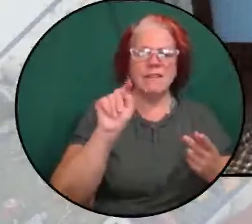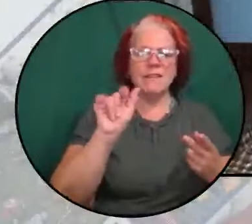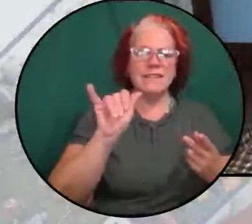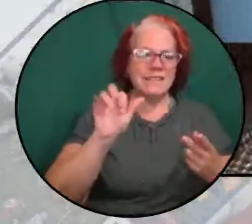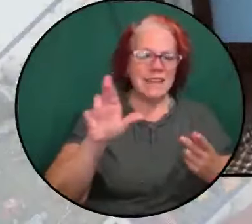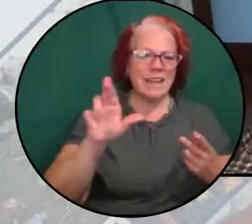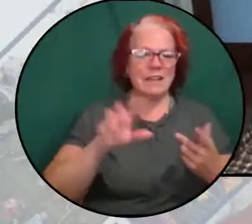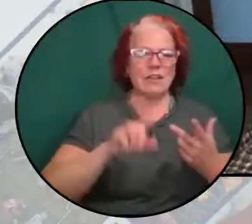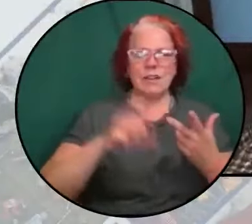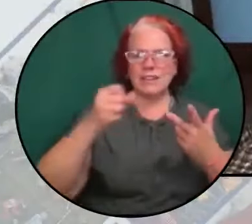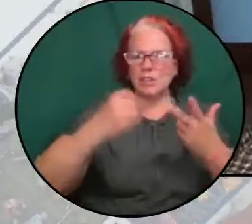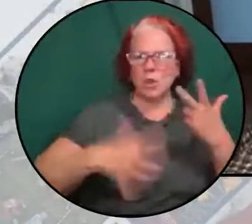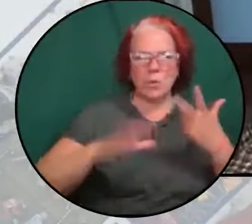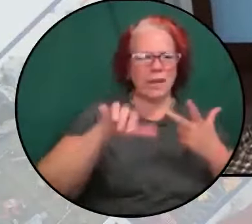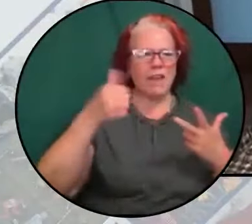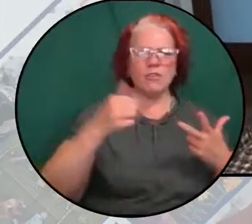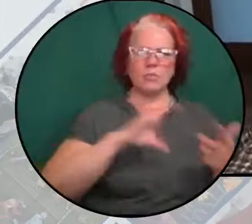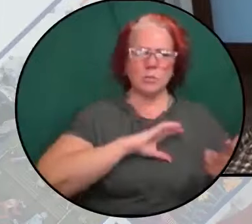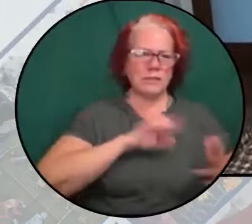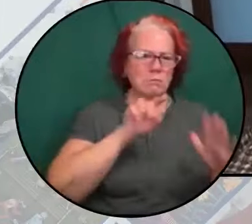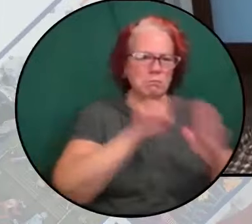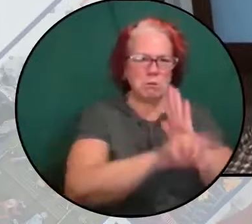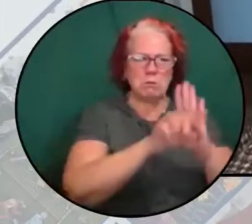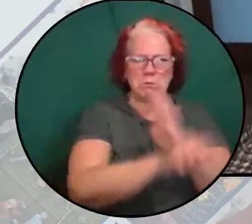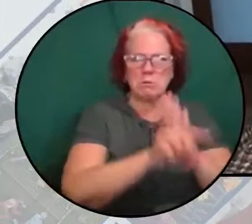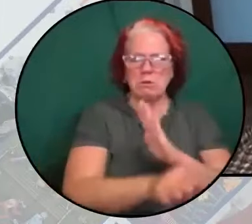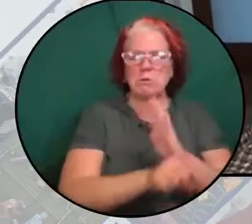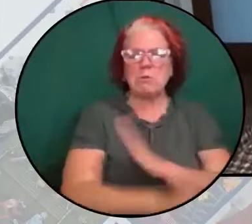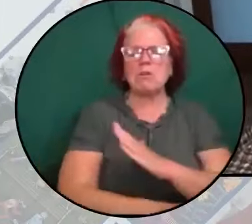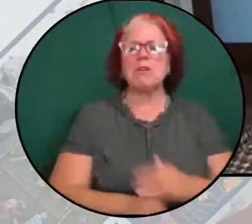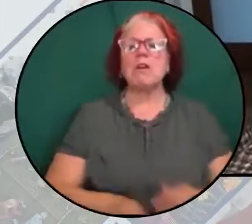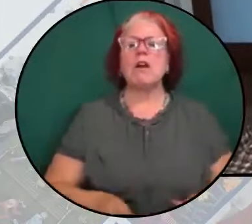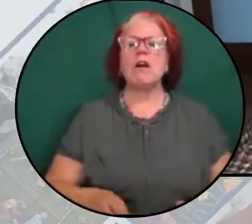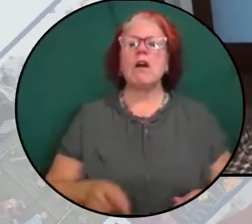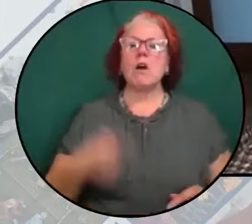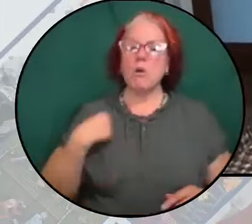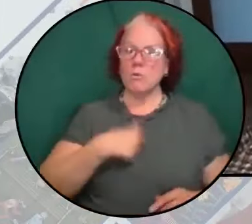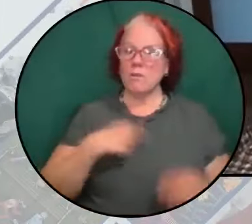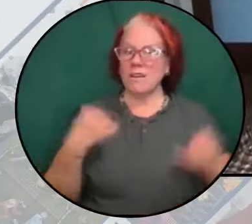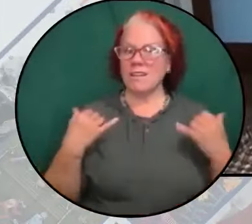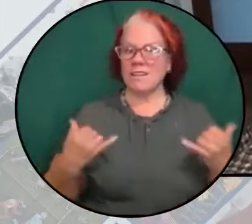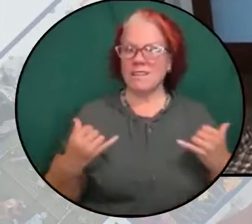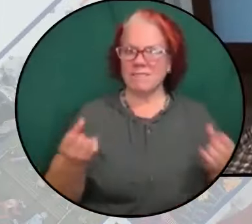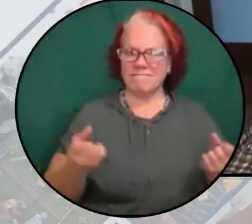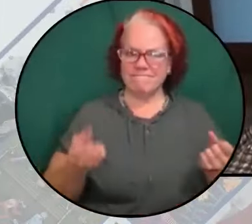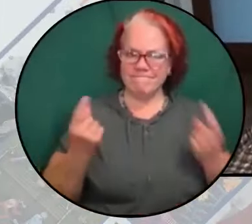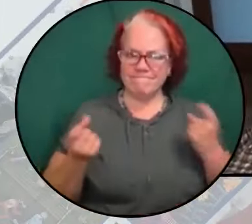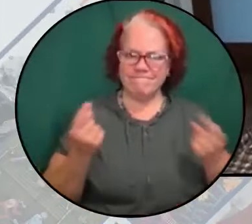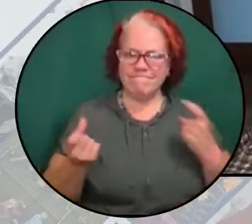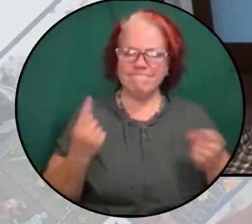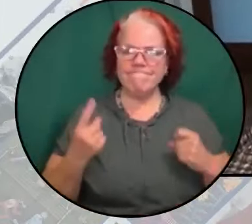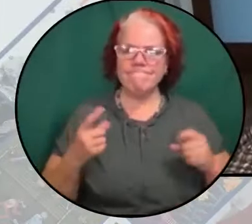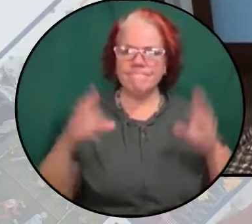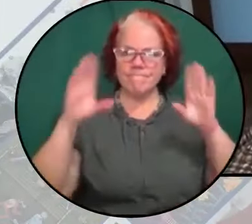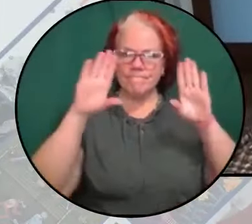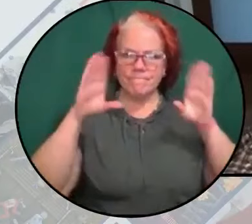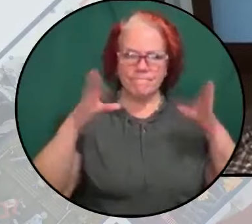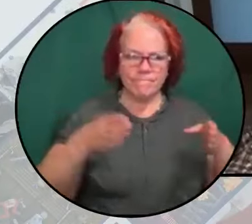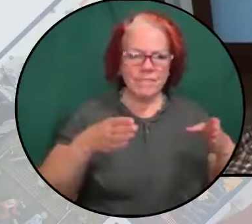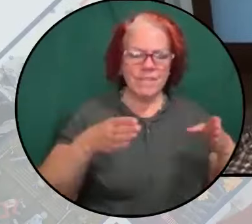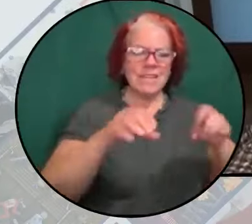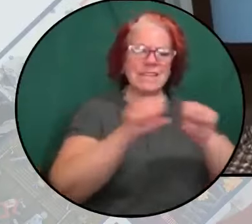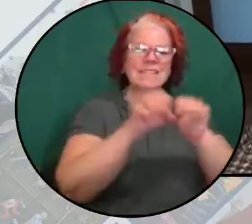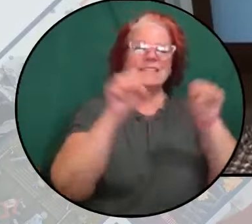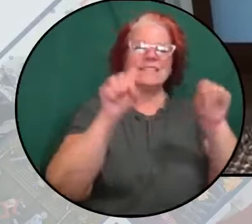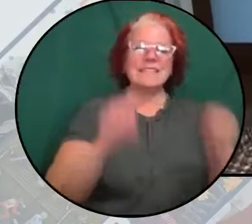so many others uh but we recognized that we had to begin to focus on systems and